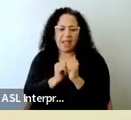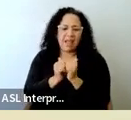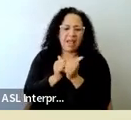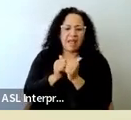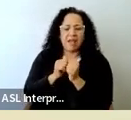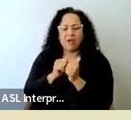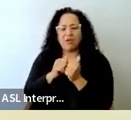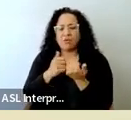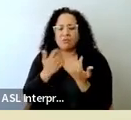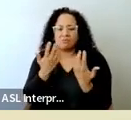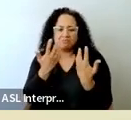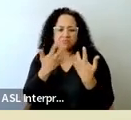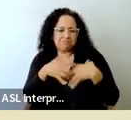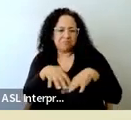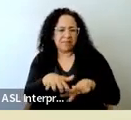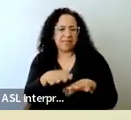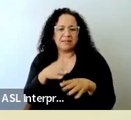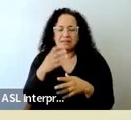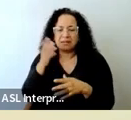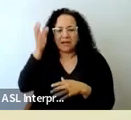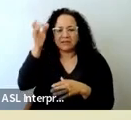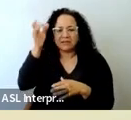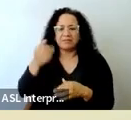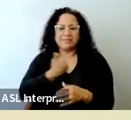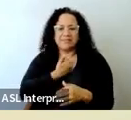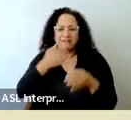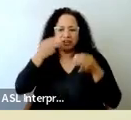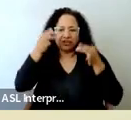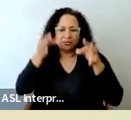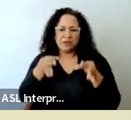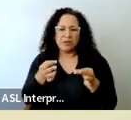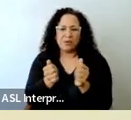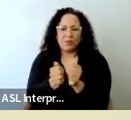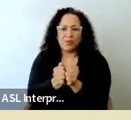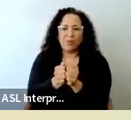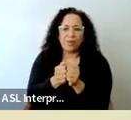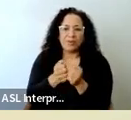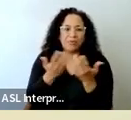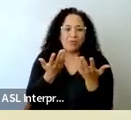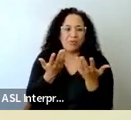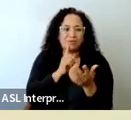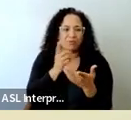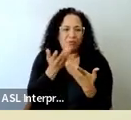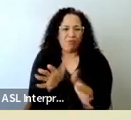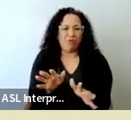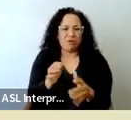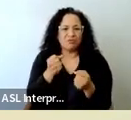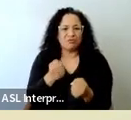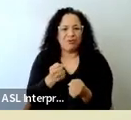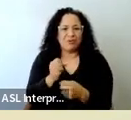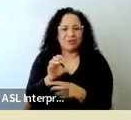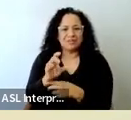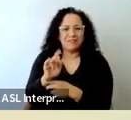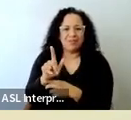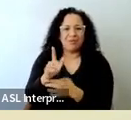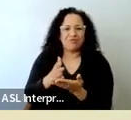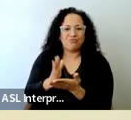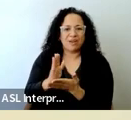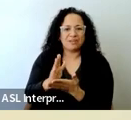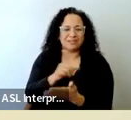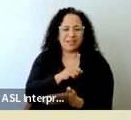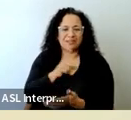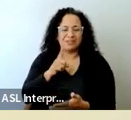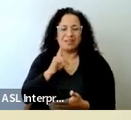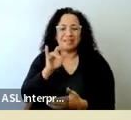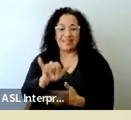how could we blend in this concept of self-determination in with what was already a pretty strong civil rights legislation, that's